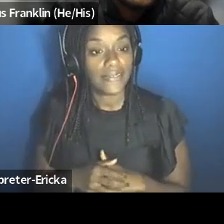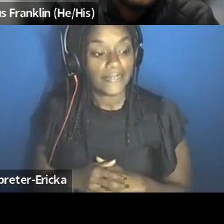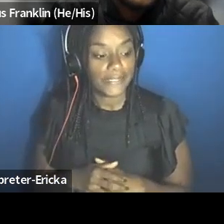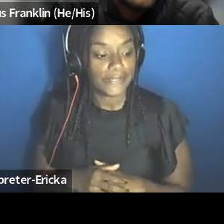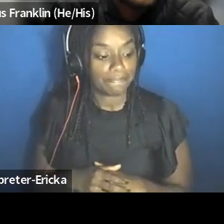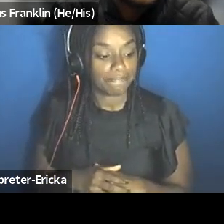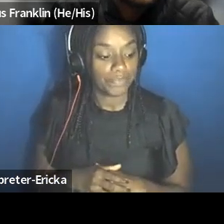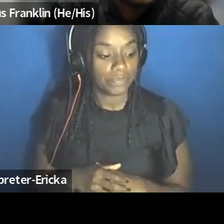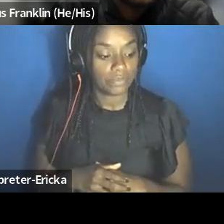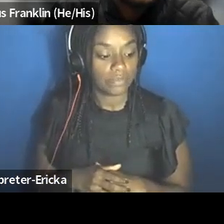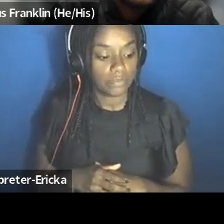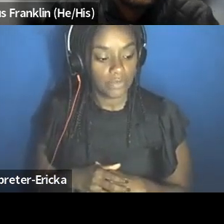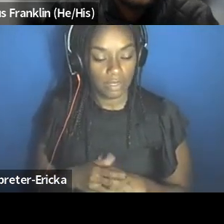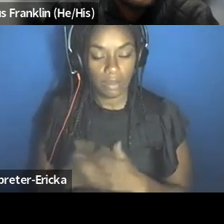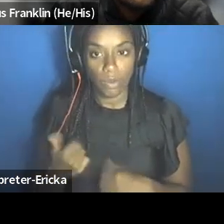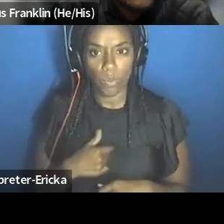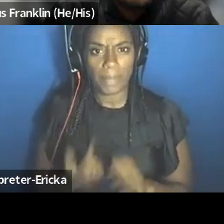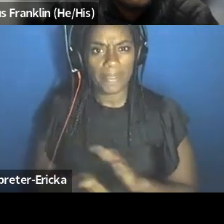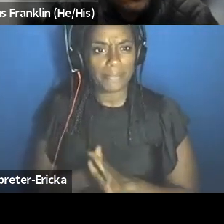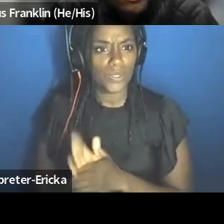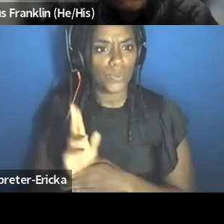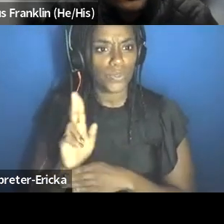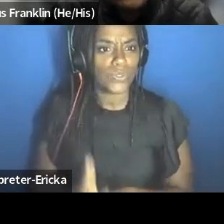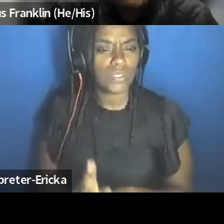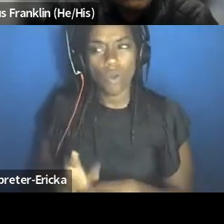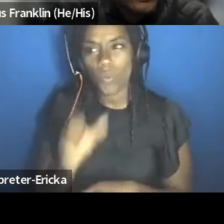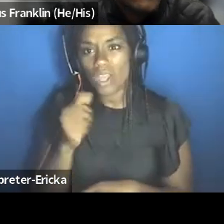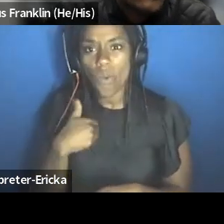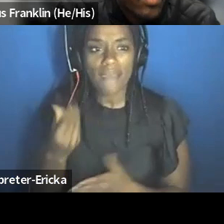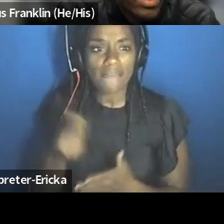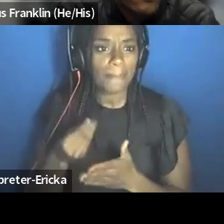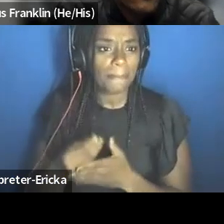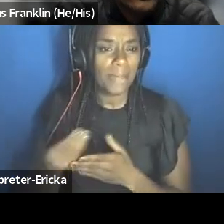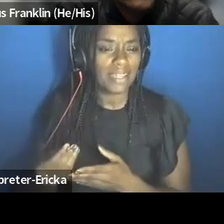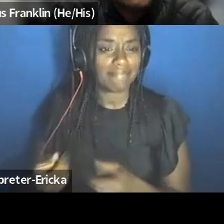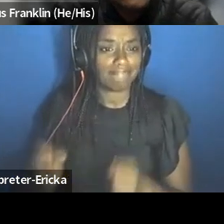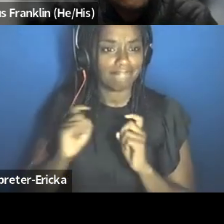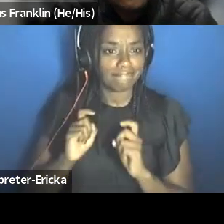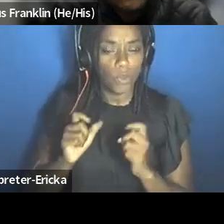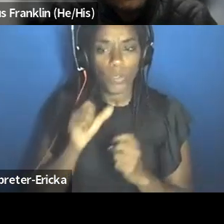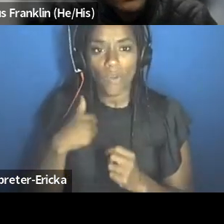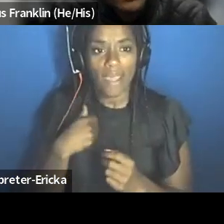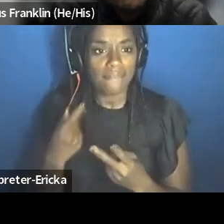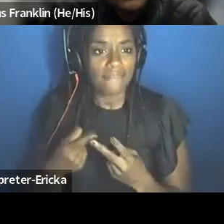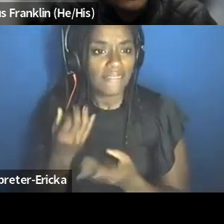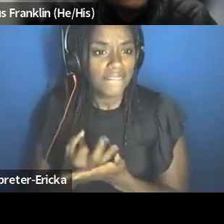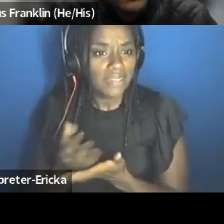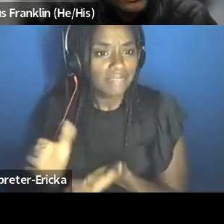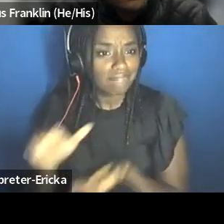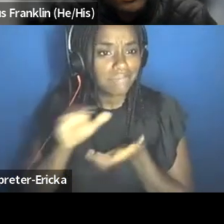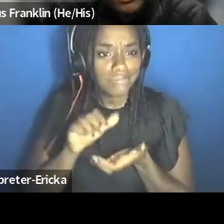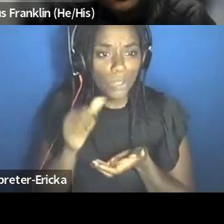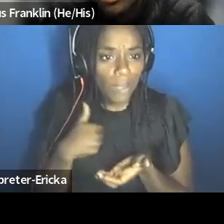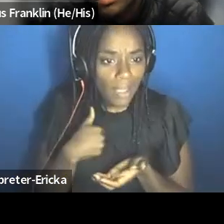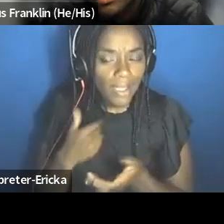where we kind of get so used to, oh, we don't have the grant for this, we don't have the funding for this, or this may